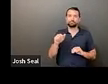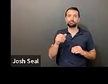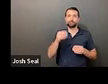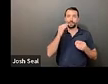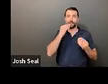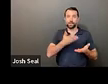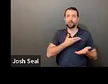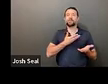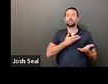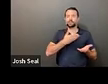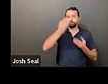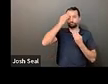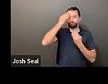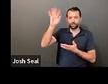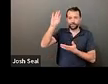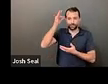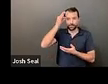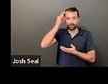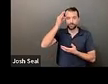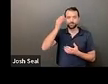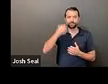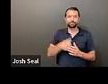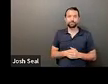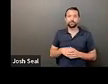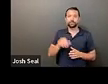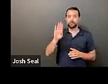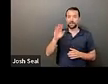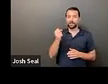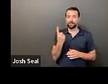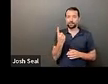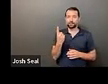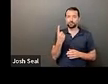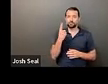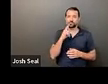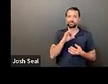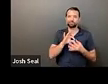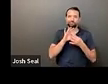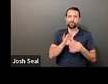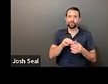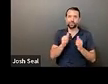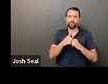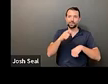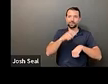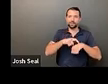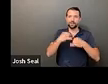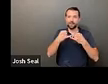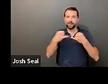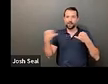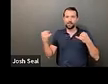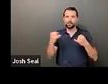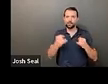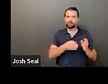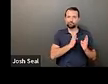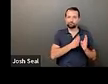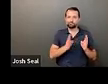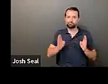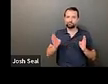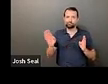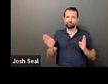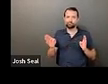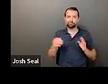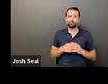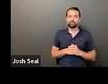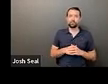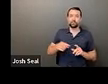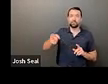really, B11 is, it's really around that, the timelines. So when you're thinking about that, make